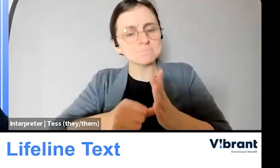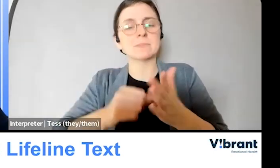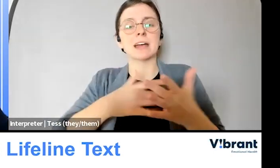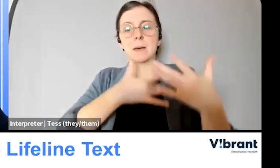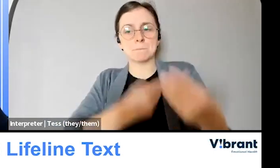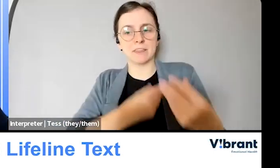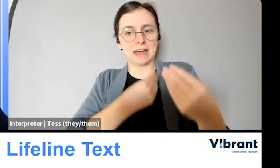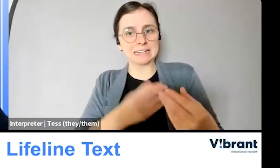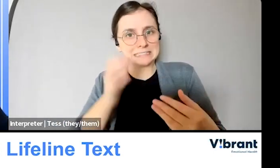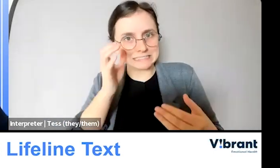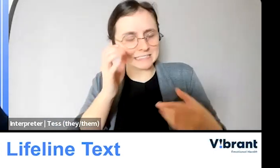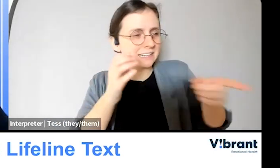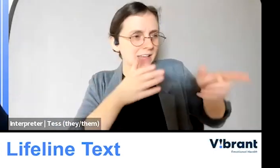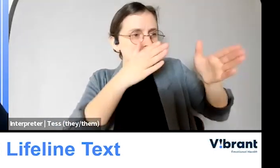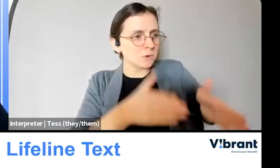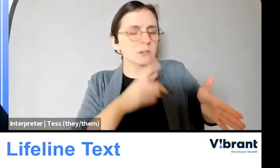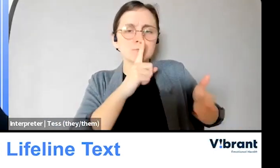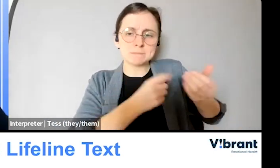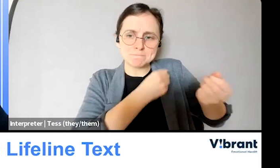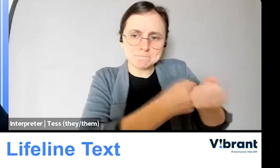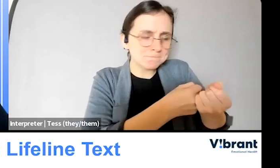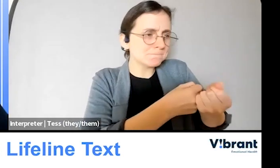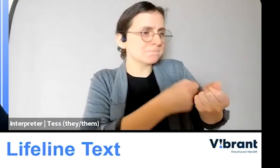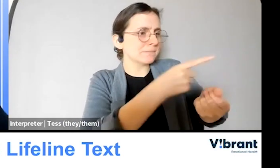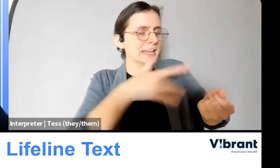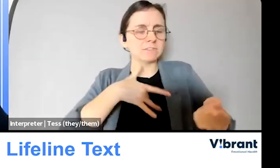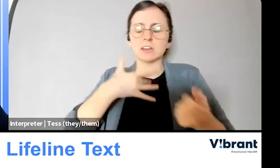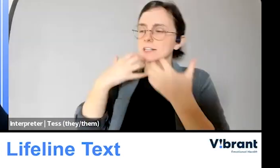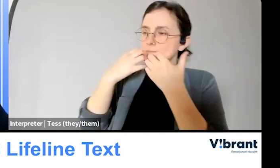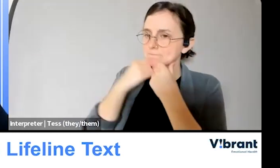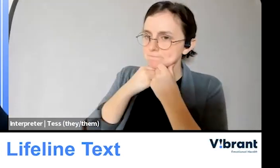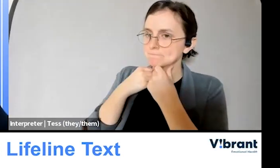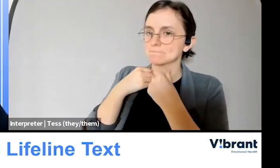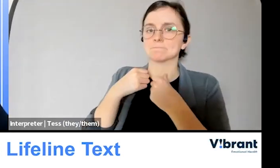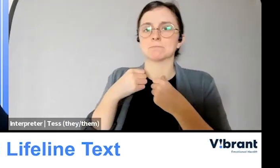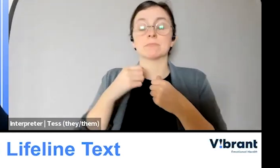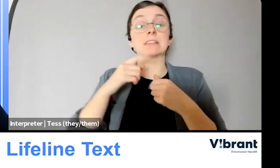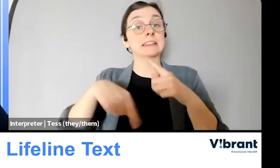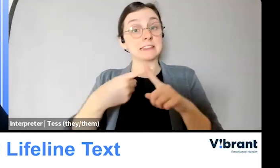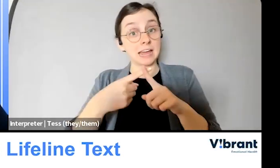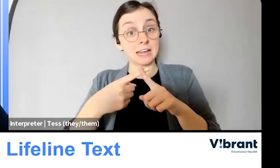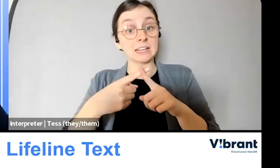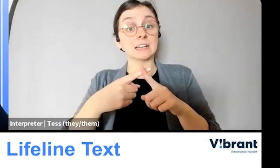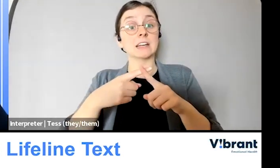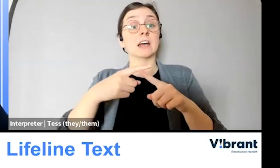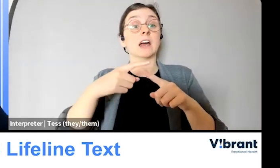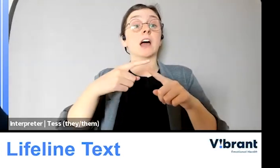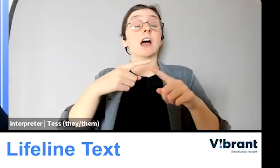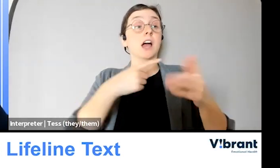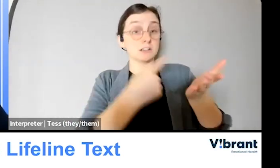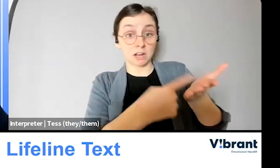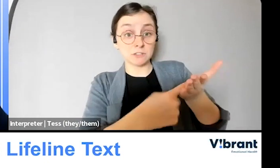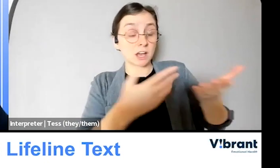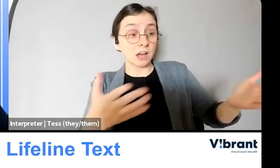feel supported and cared for. And then as they are wrapping up, in most cases,